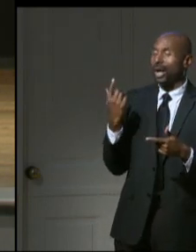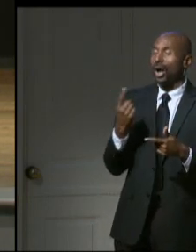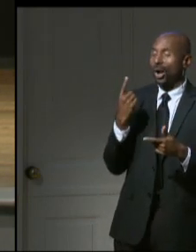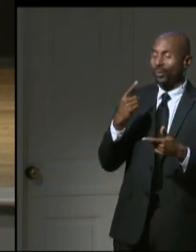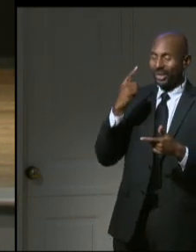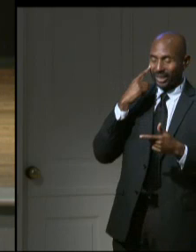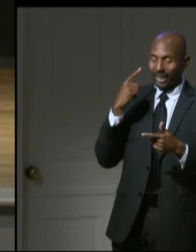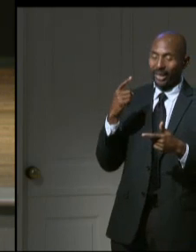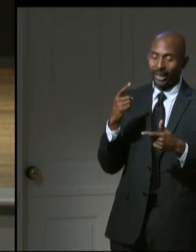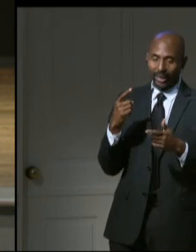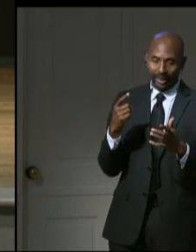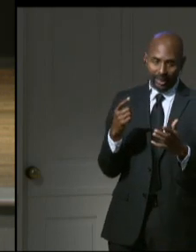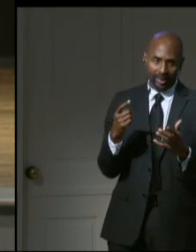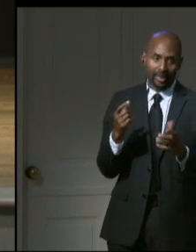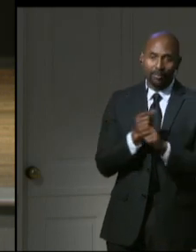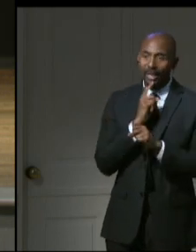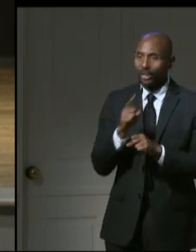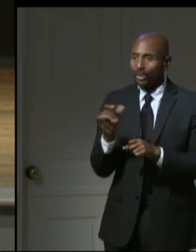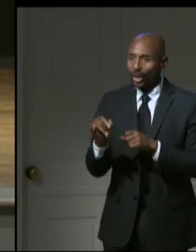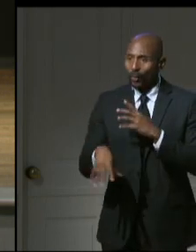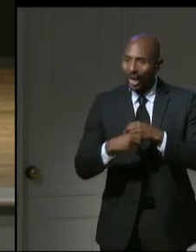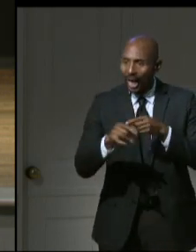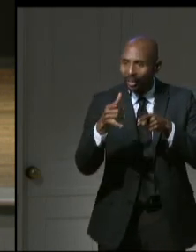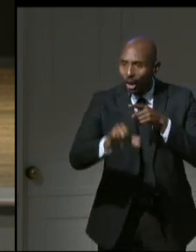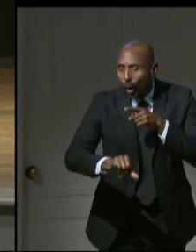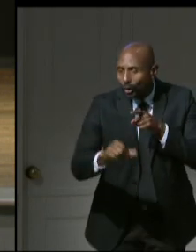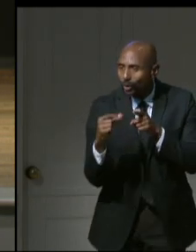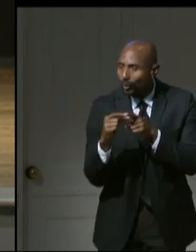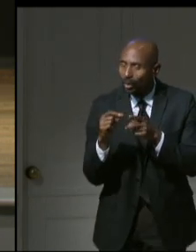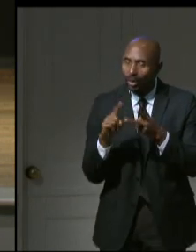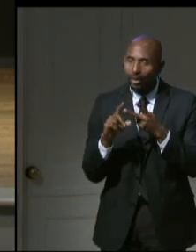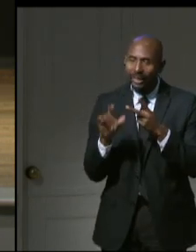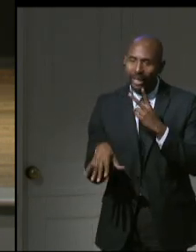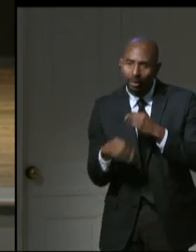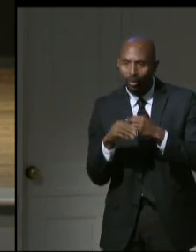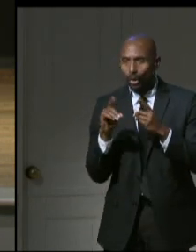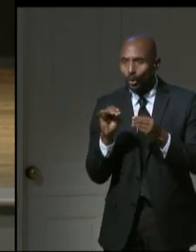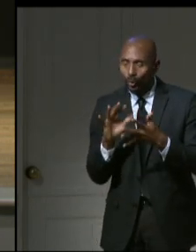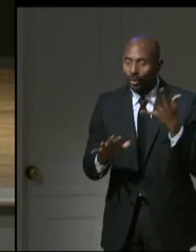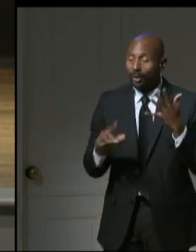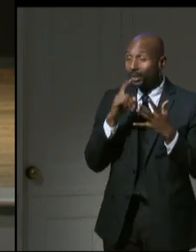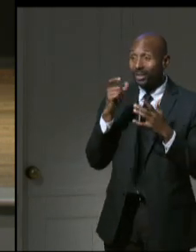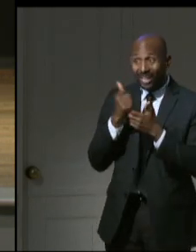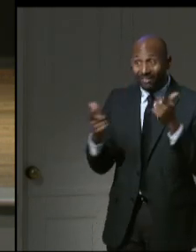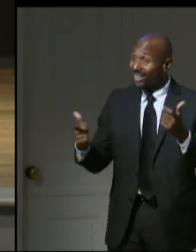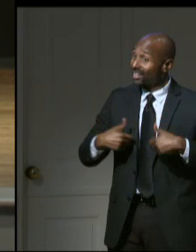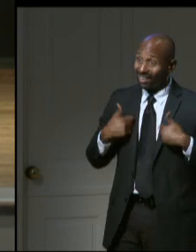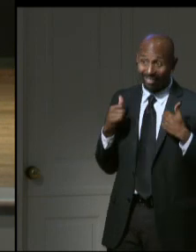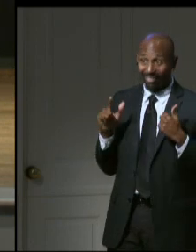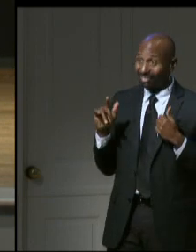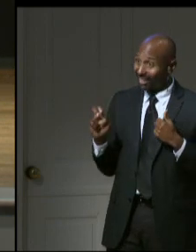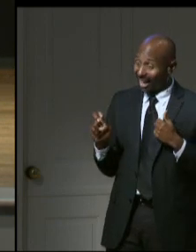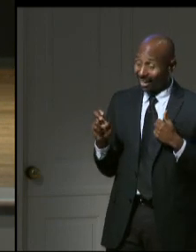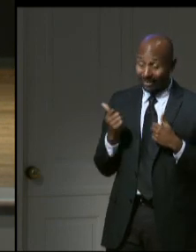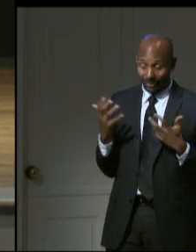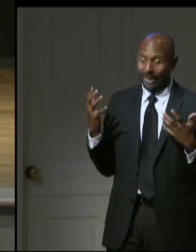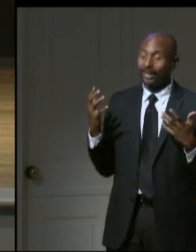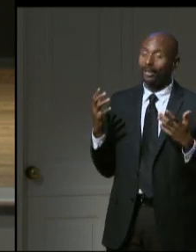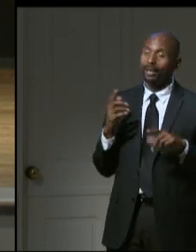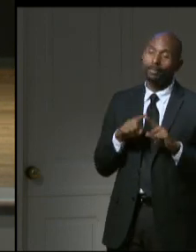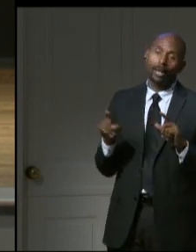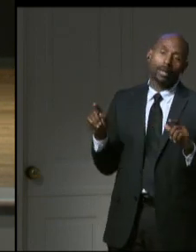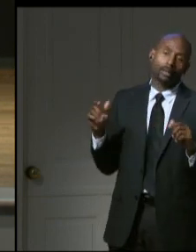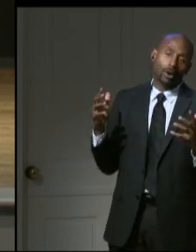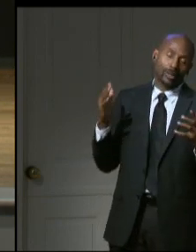building, like, can you make sure no one puts a curse word? Can you do this? Can you do that? Because everything projects live. But as we all know in like